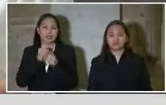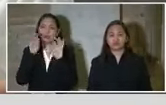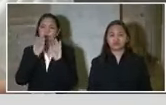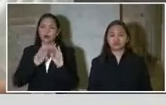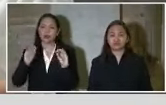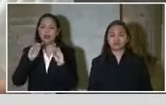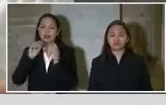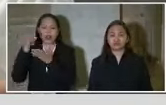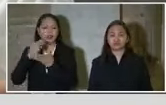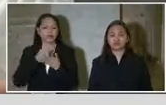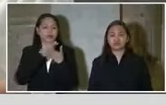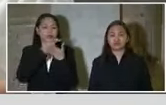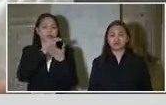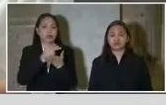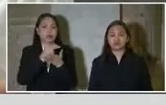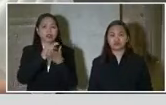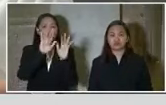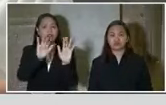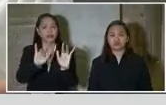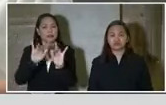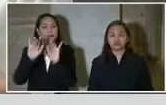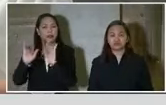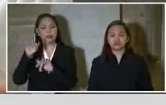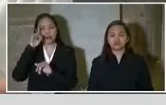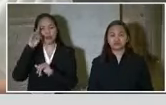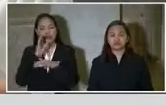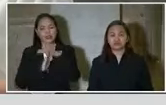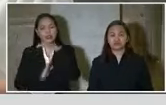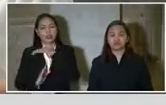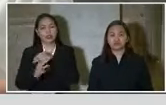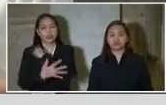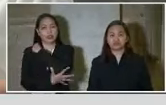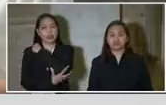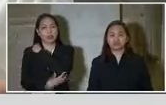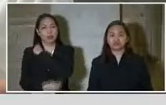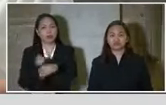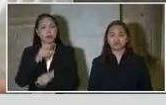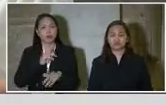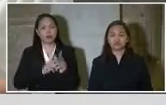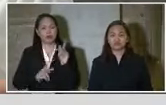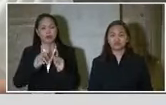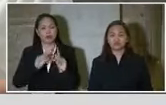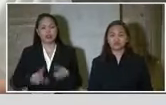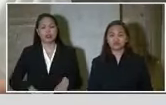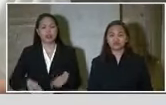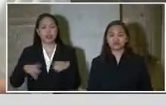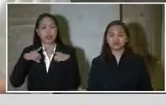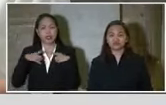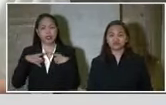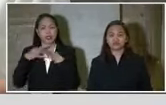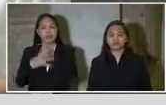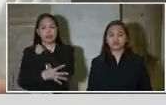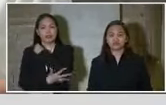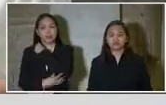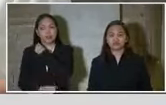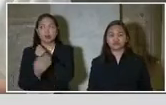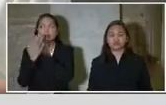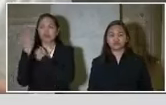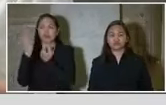him. He shall have pity for the lowly and the poor. The lives of the poor he shall